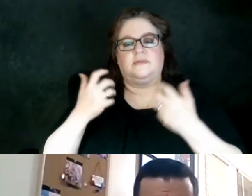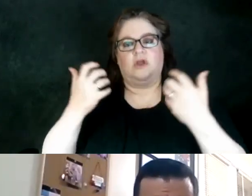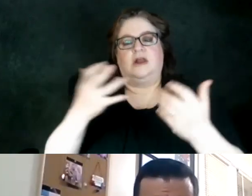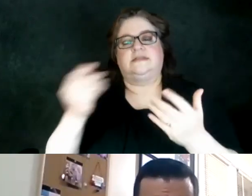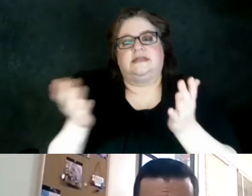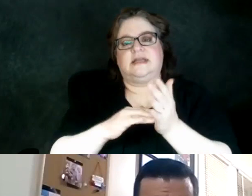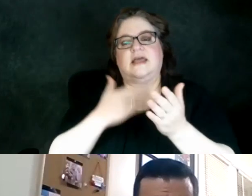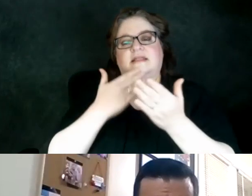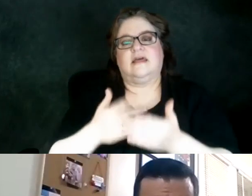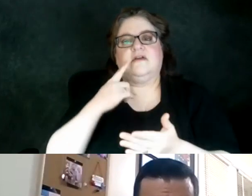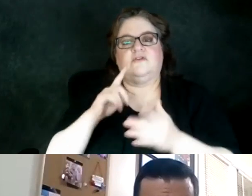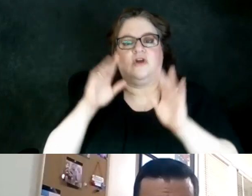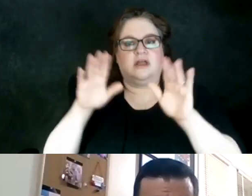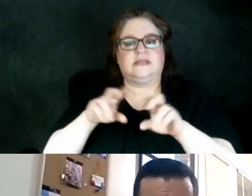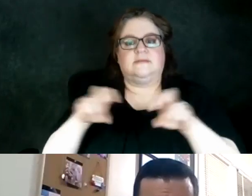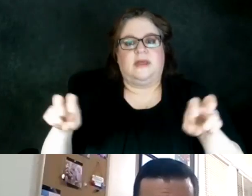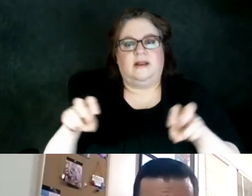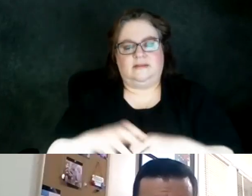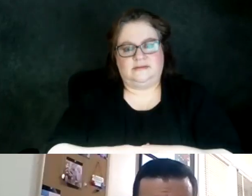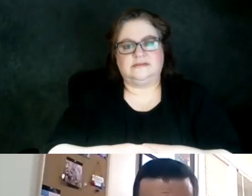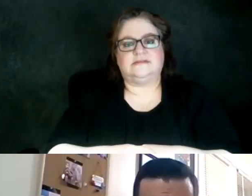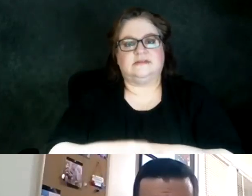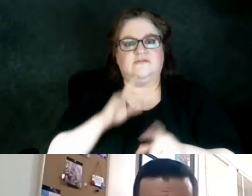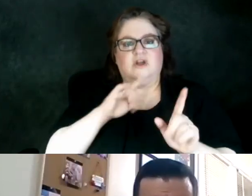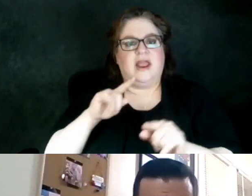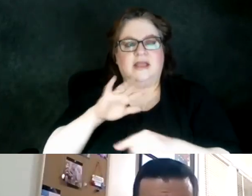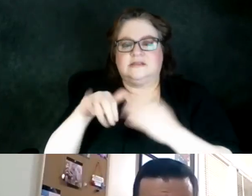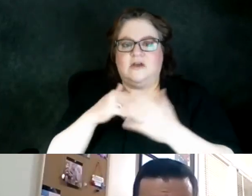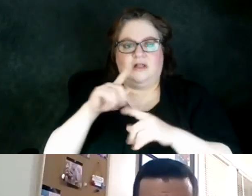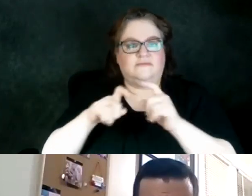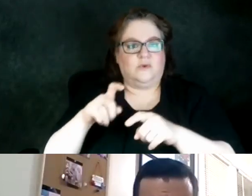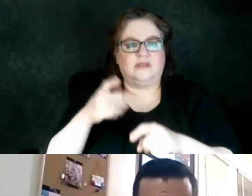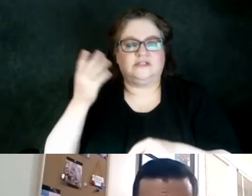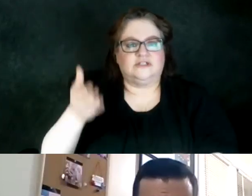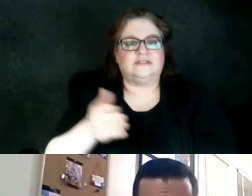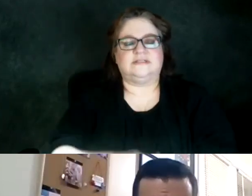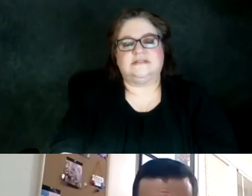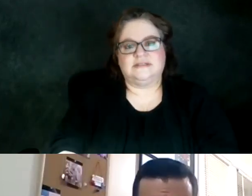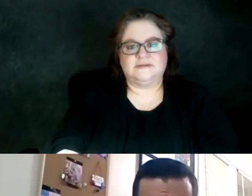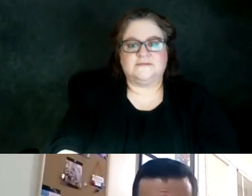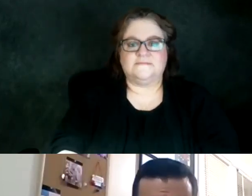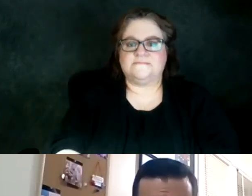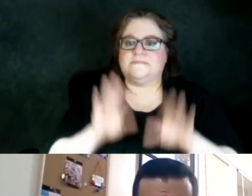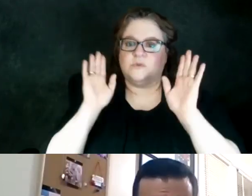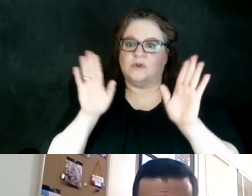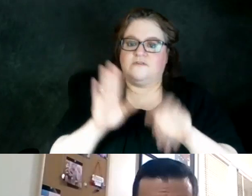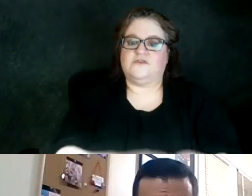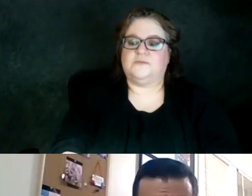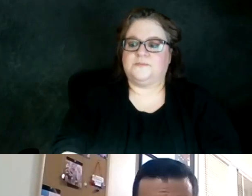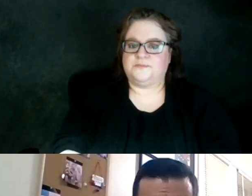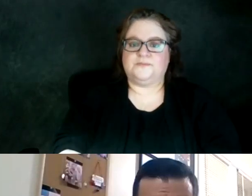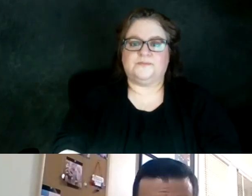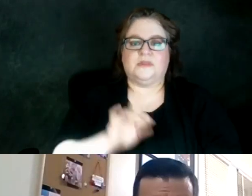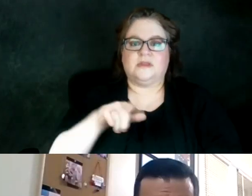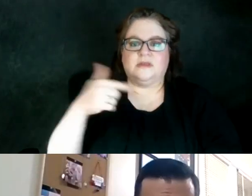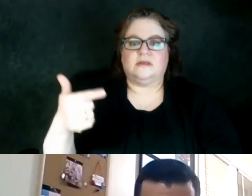thank you to our outstanding panelists for answering every one of the questions wonderfully. I want to turn